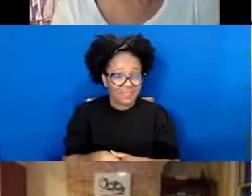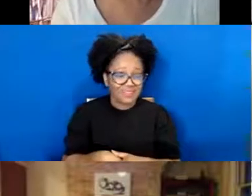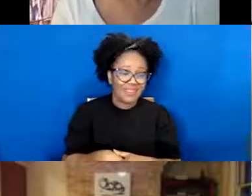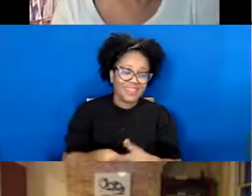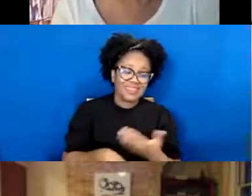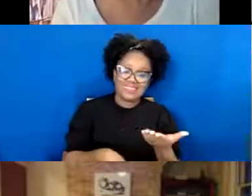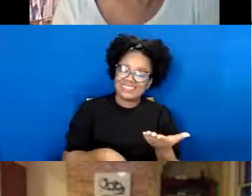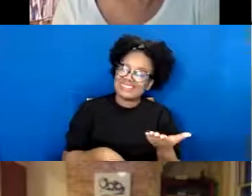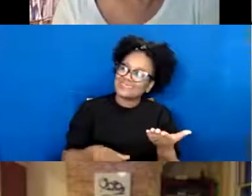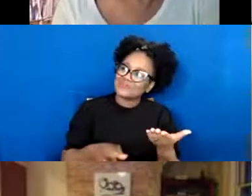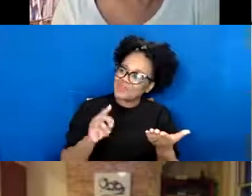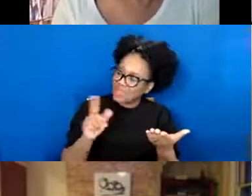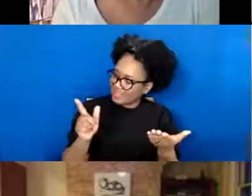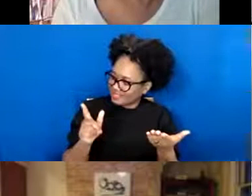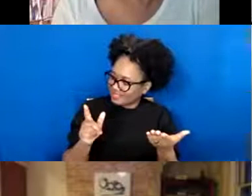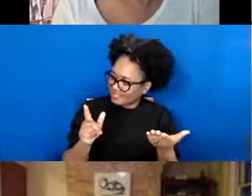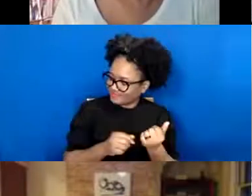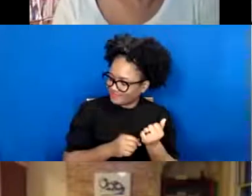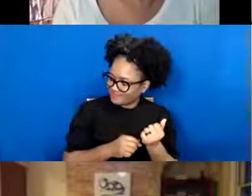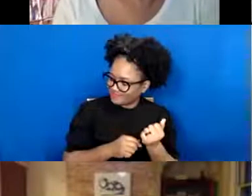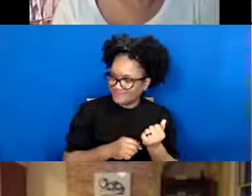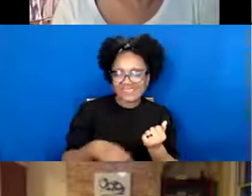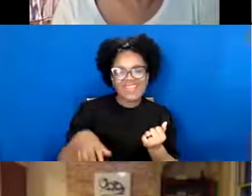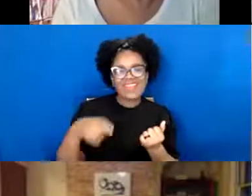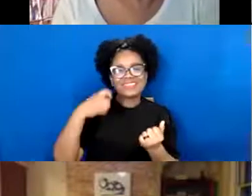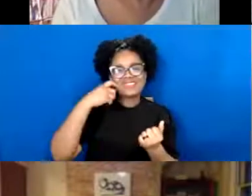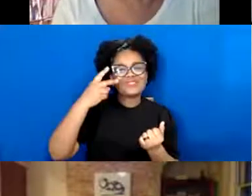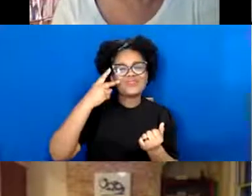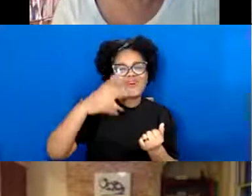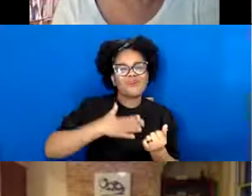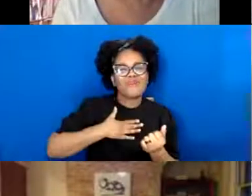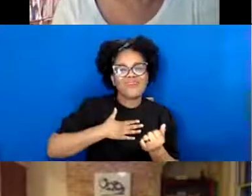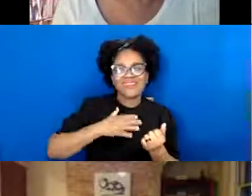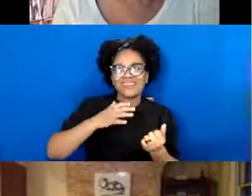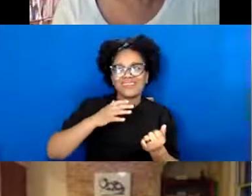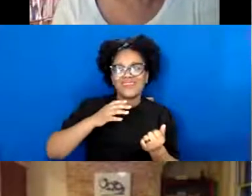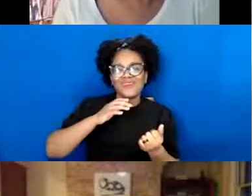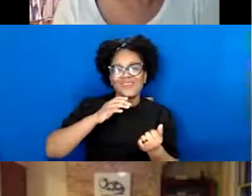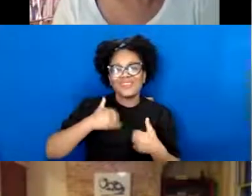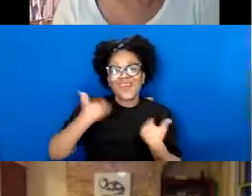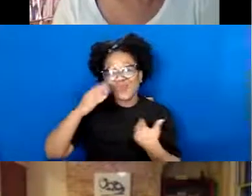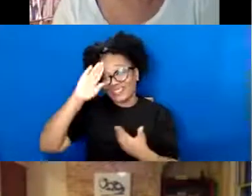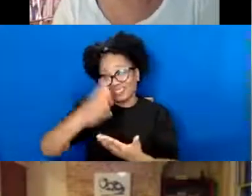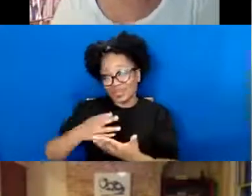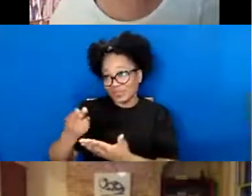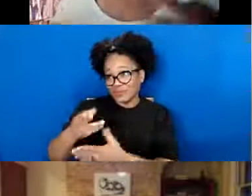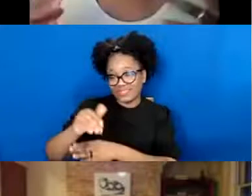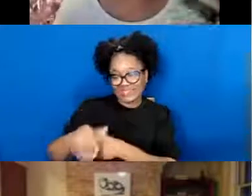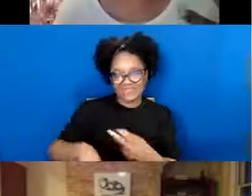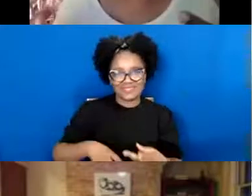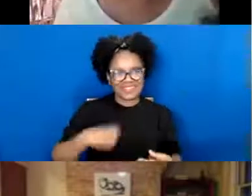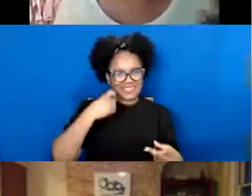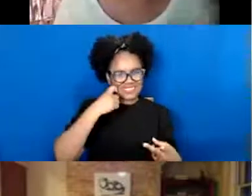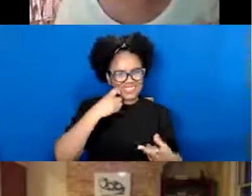I saw my younger son on Sunday night, and I spent time on last Thursday with my oldest son, and it's